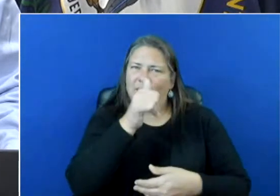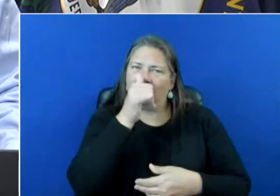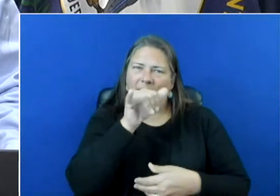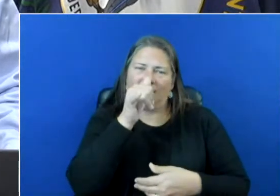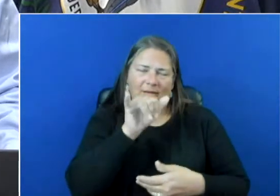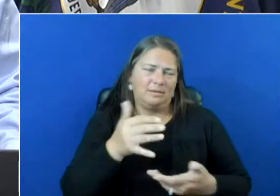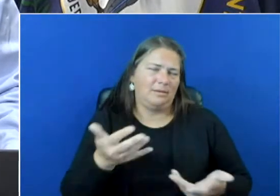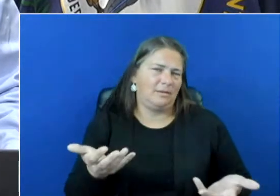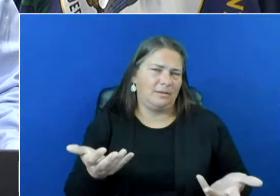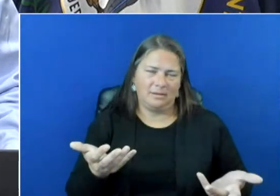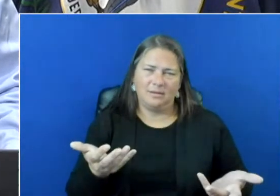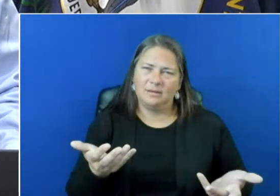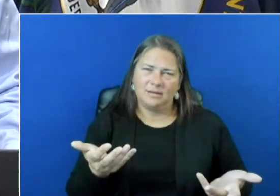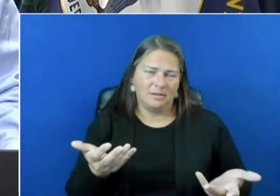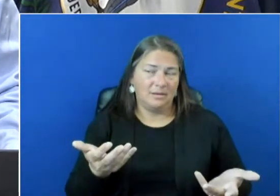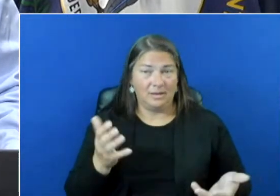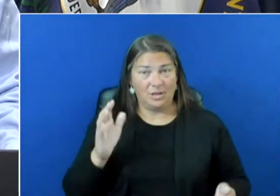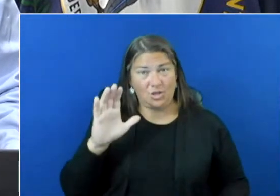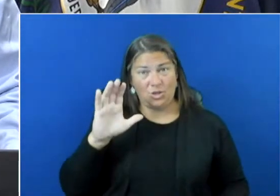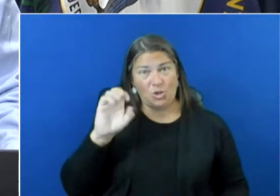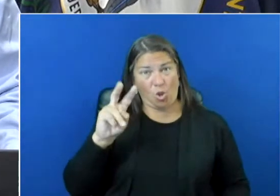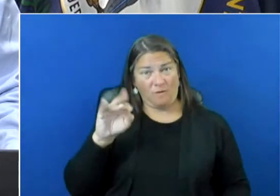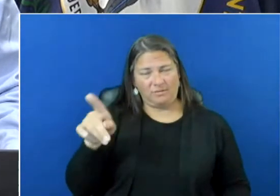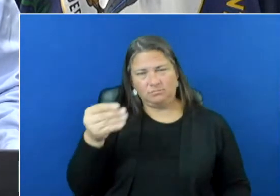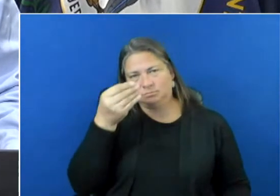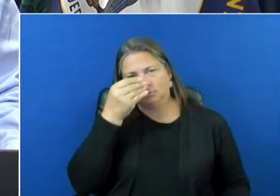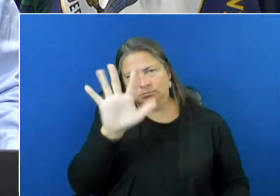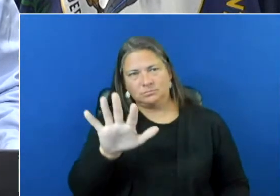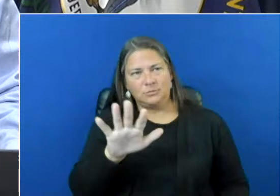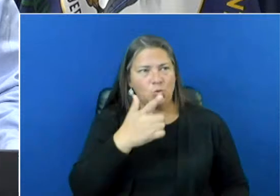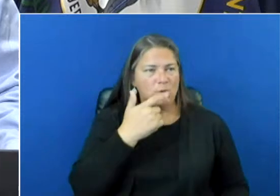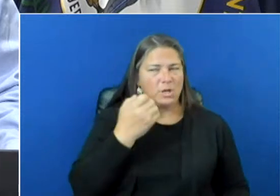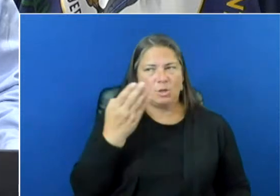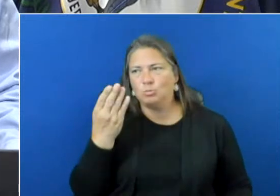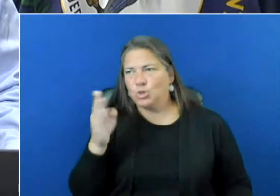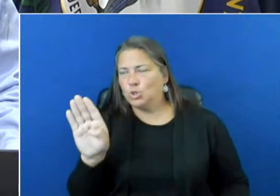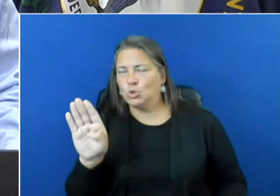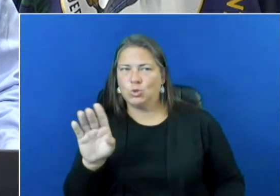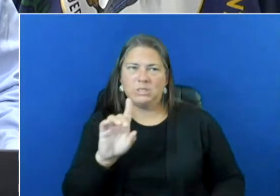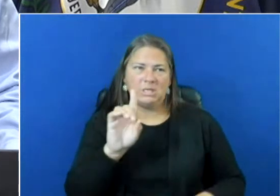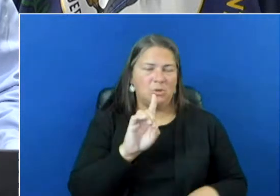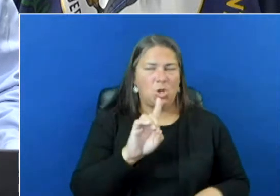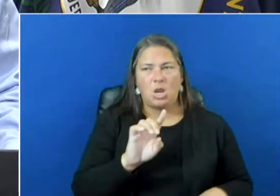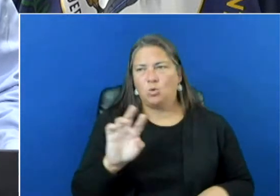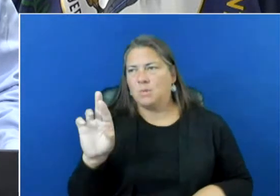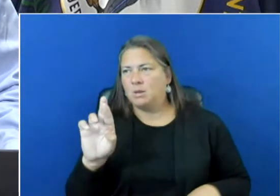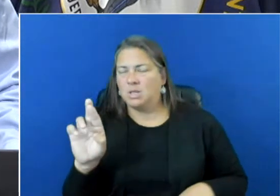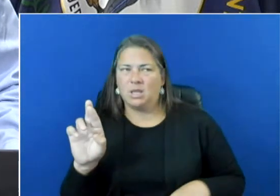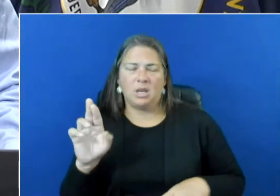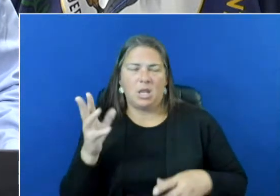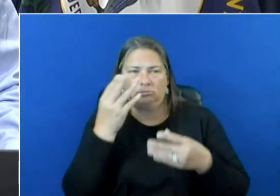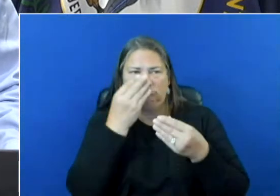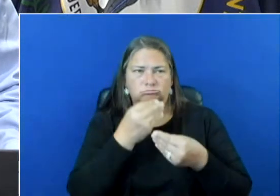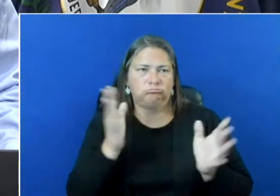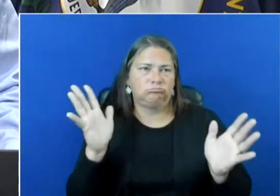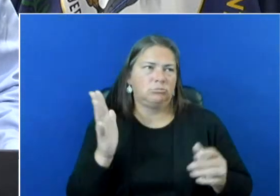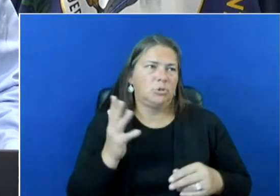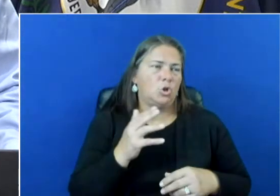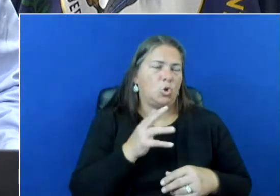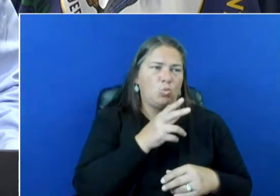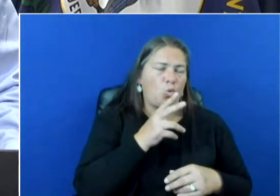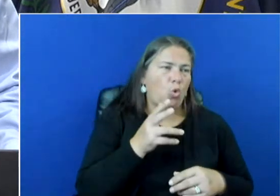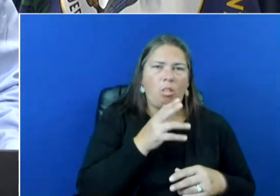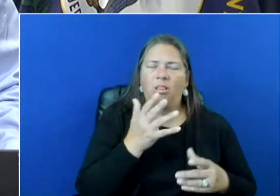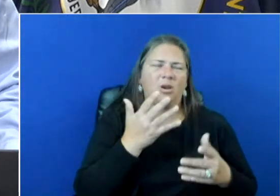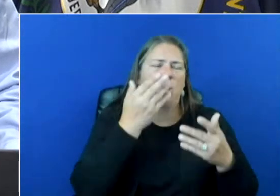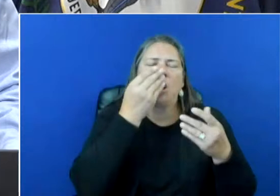Again, COVID doesn't care about red or blue, Democrat or Republican, urban or rural. Doesn't care about